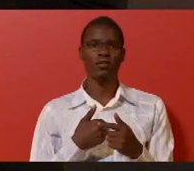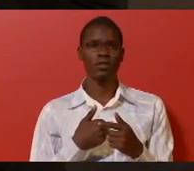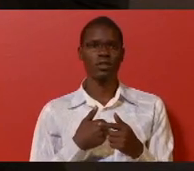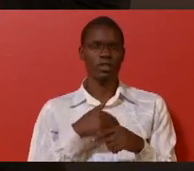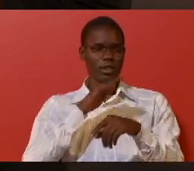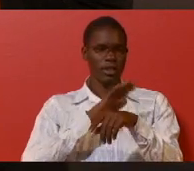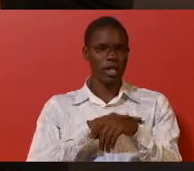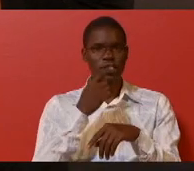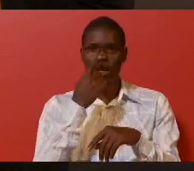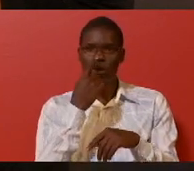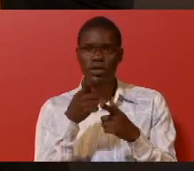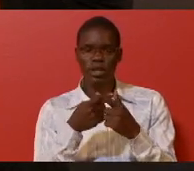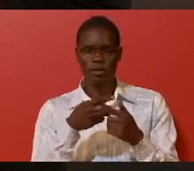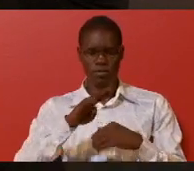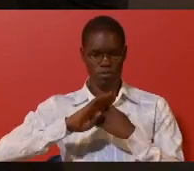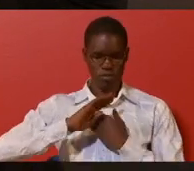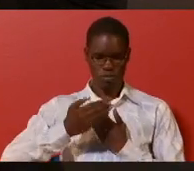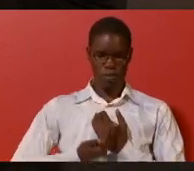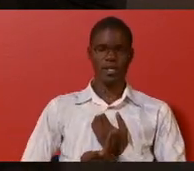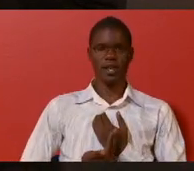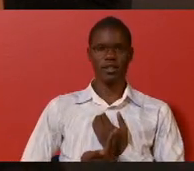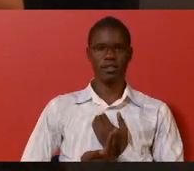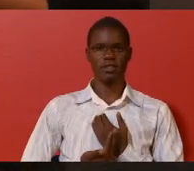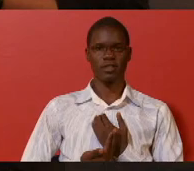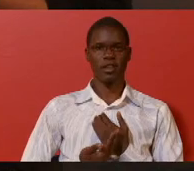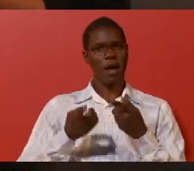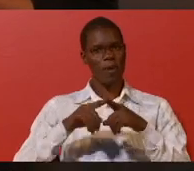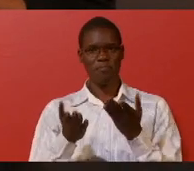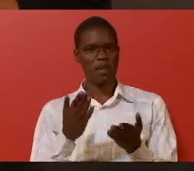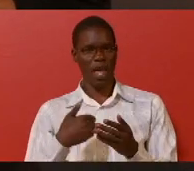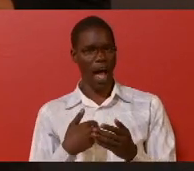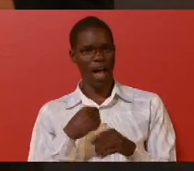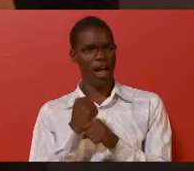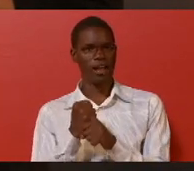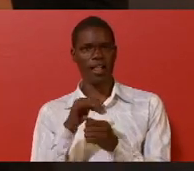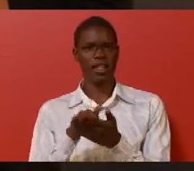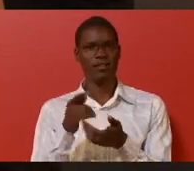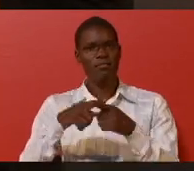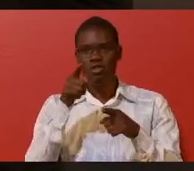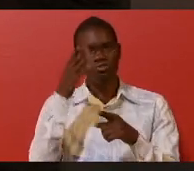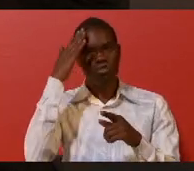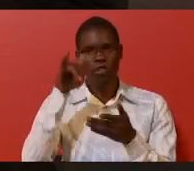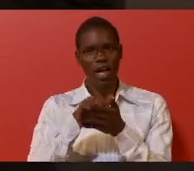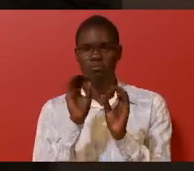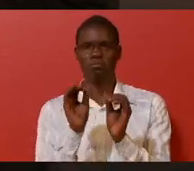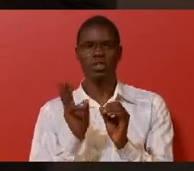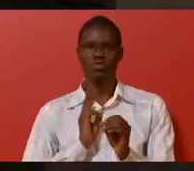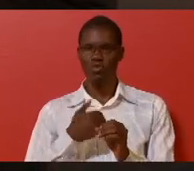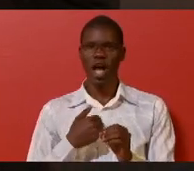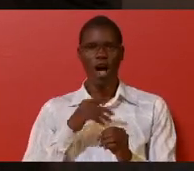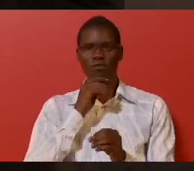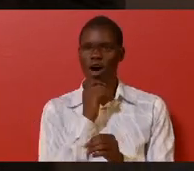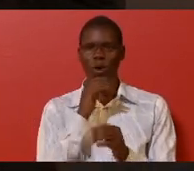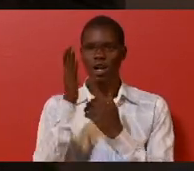touch Elaine's nose and she got pregnant. God could have done that. But no, no, no. We have a wonderful